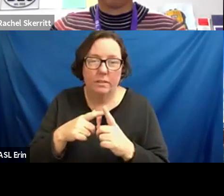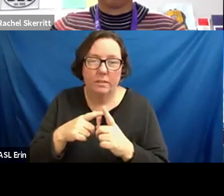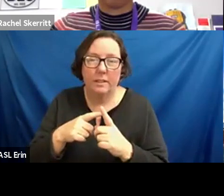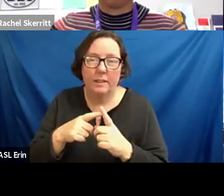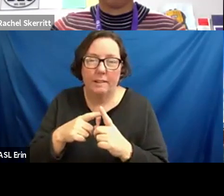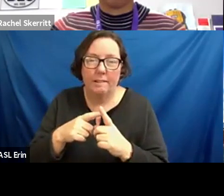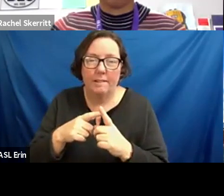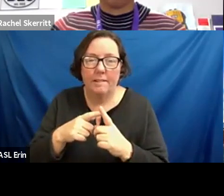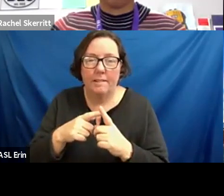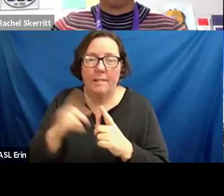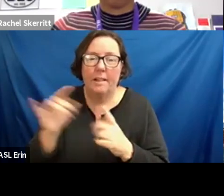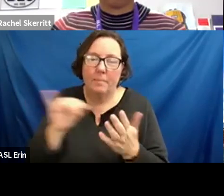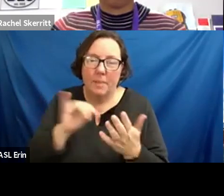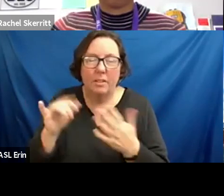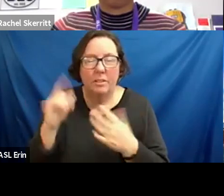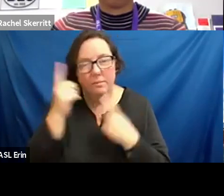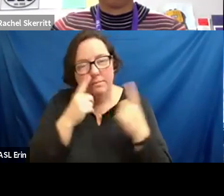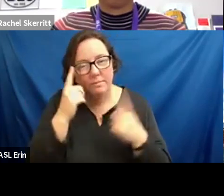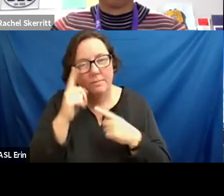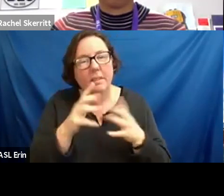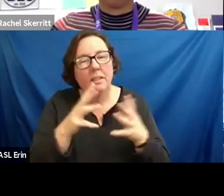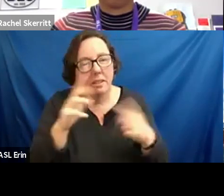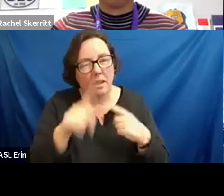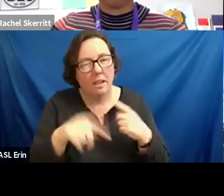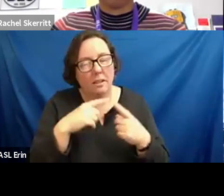I've also been thinking a lot about the